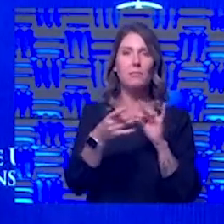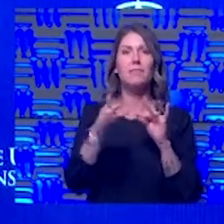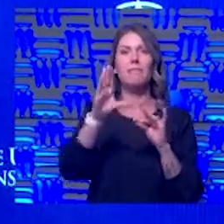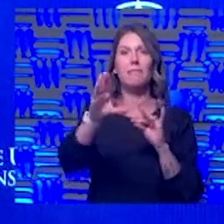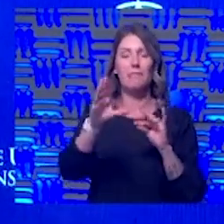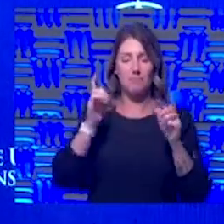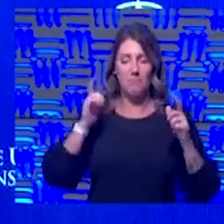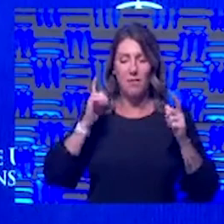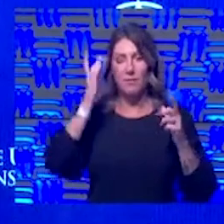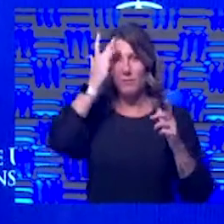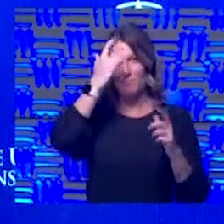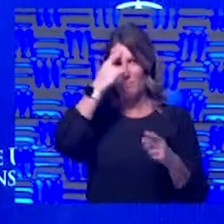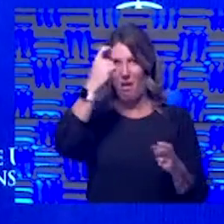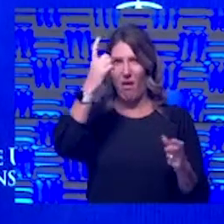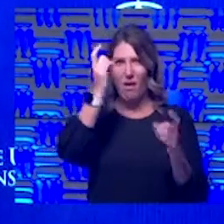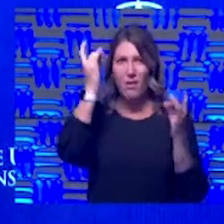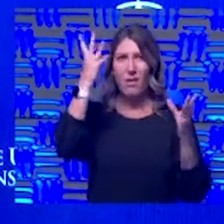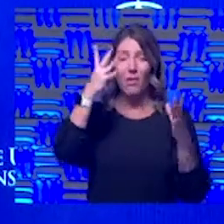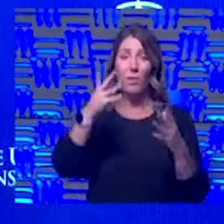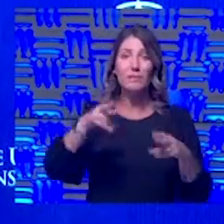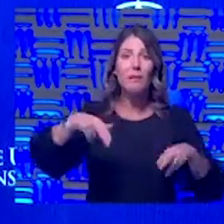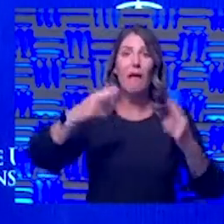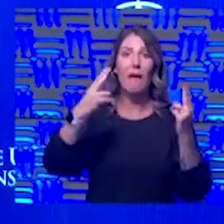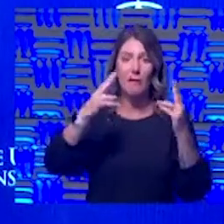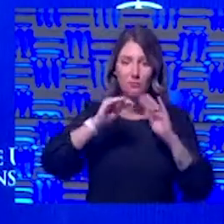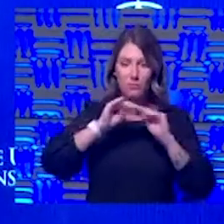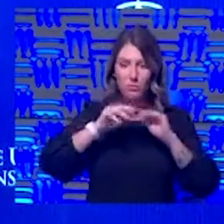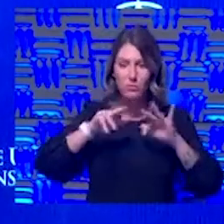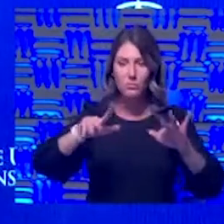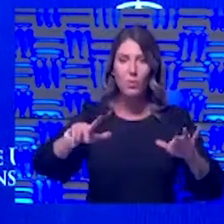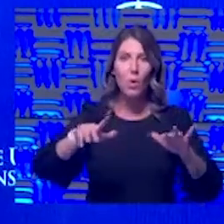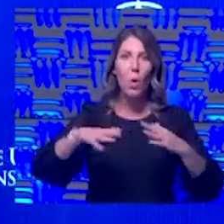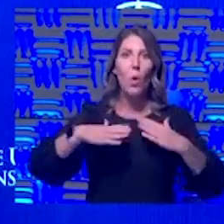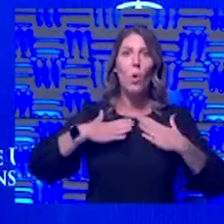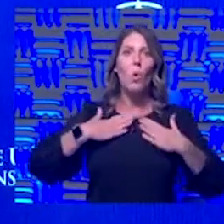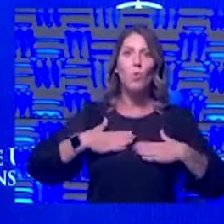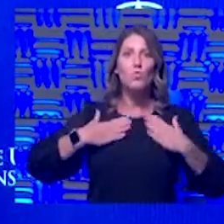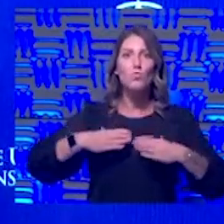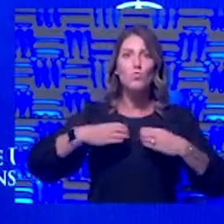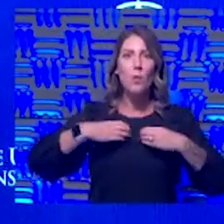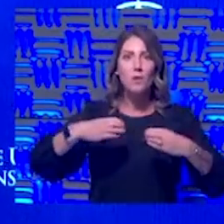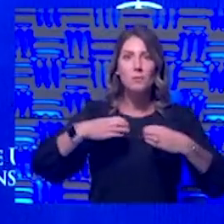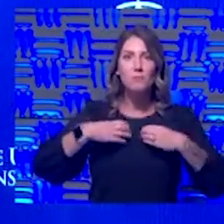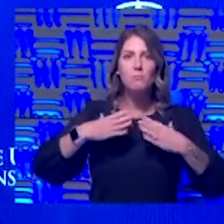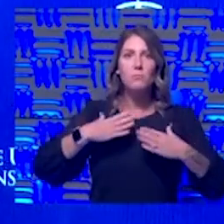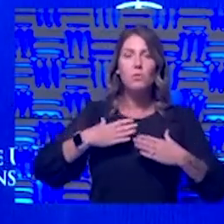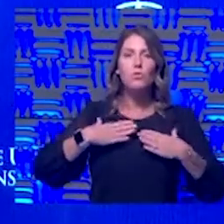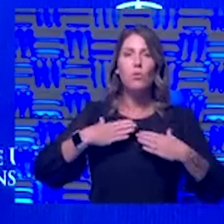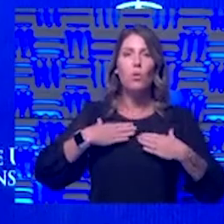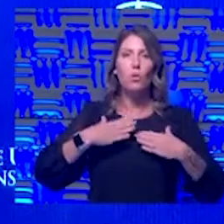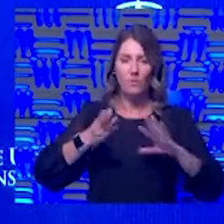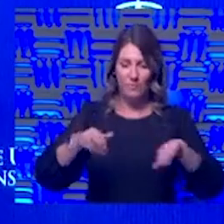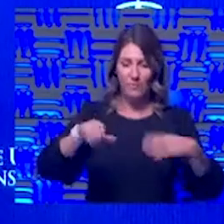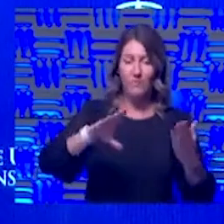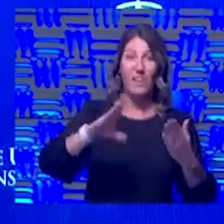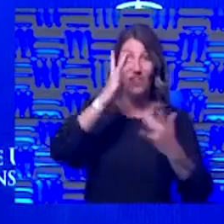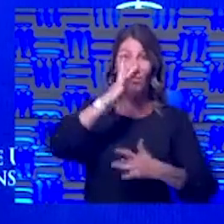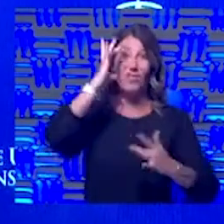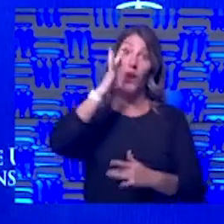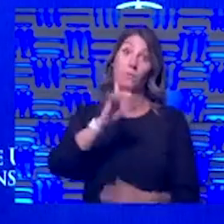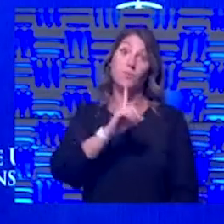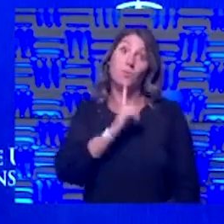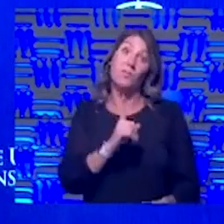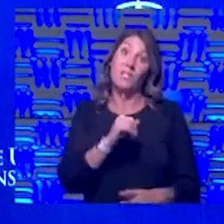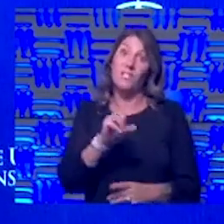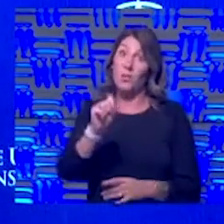his biggest nightmare was a highly transmissible respirable and very fatal virus, which is kind of